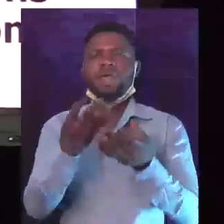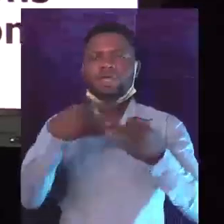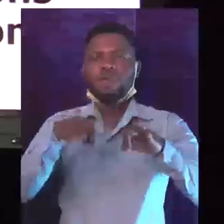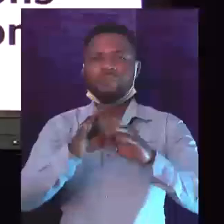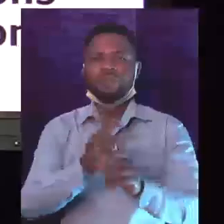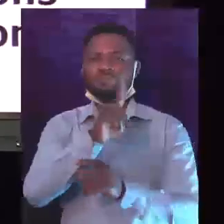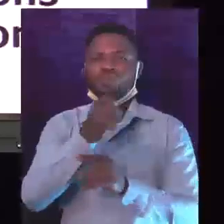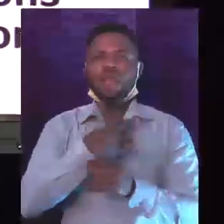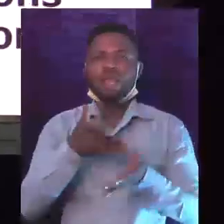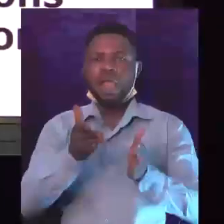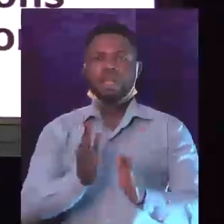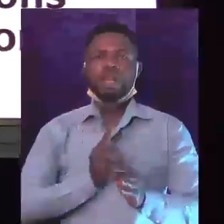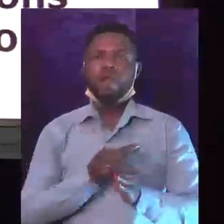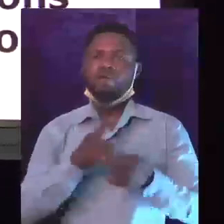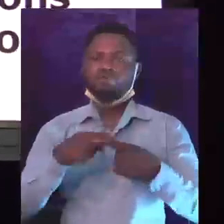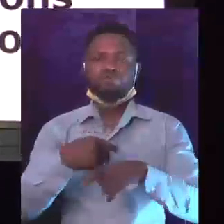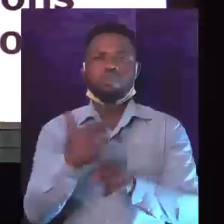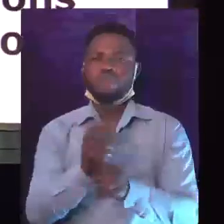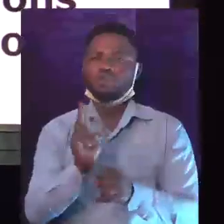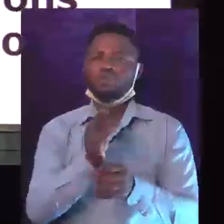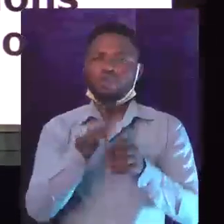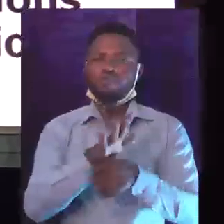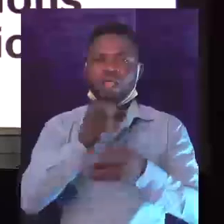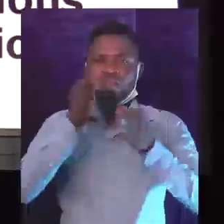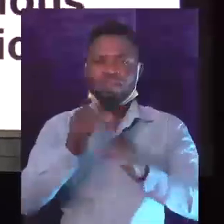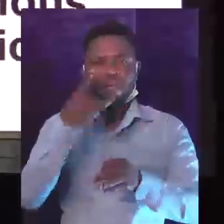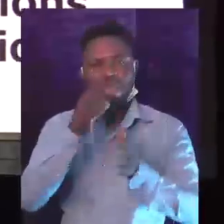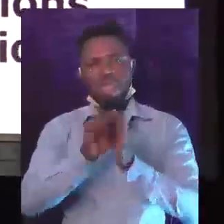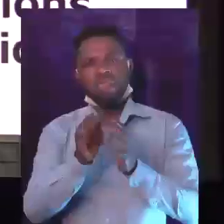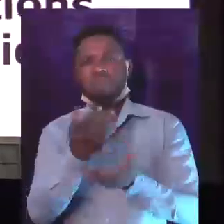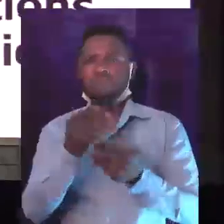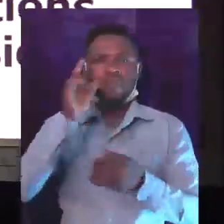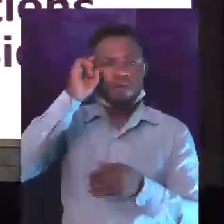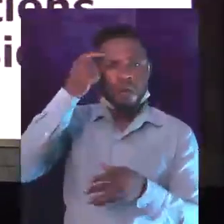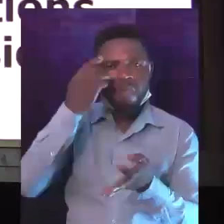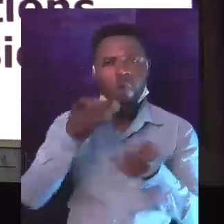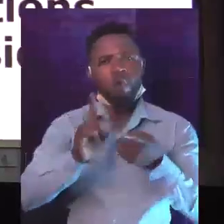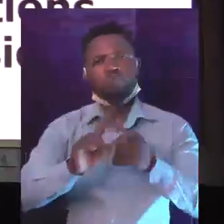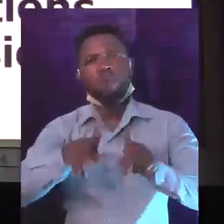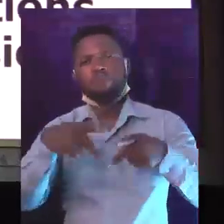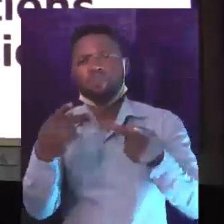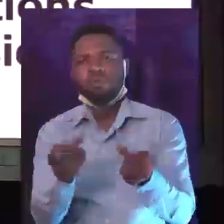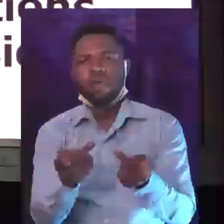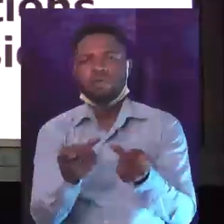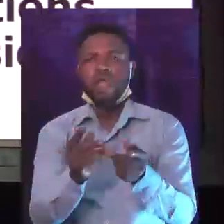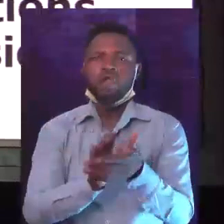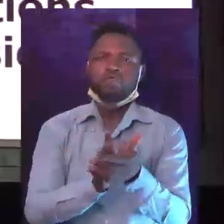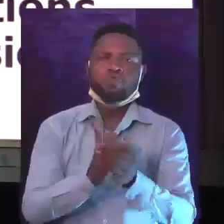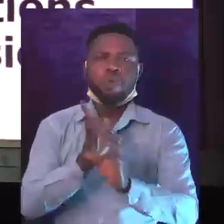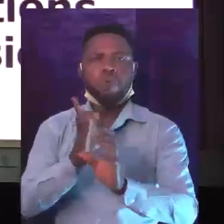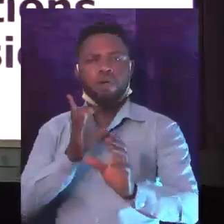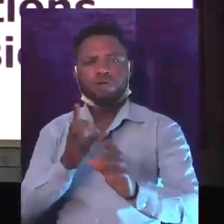and allows us to make useful decisions. For instance, if probably government wants to provide school